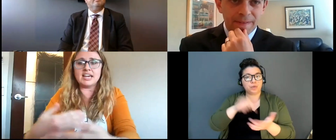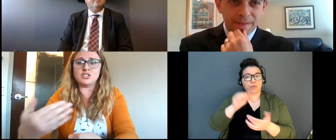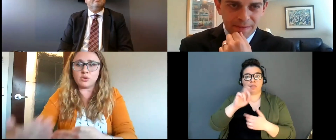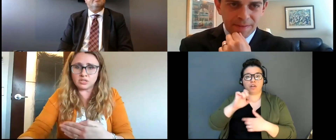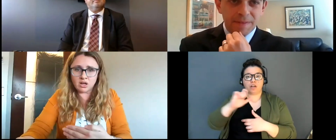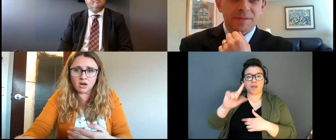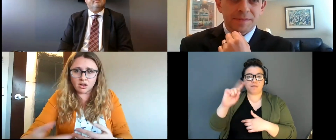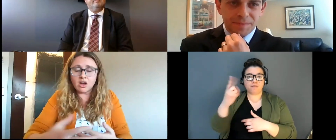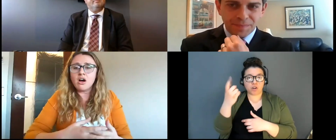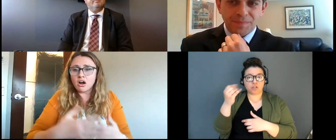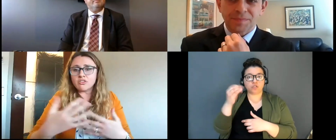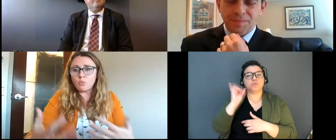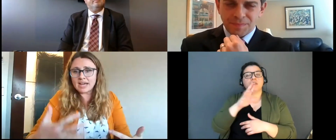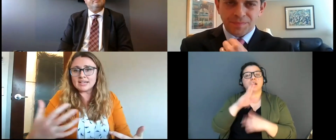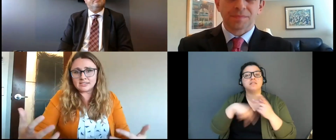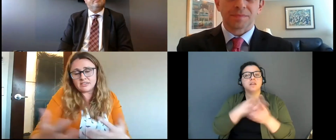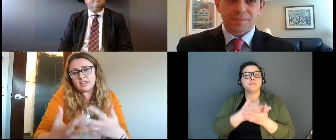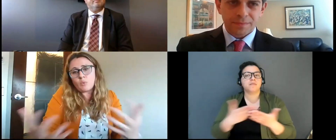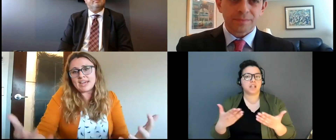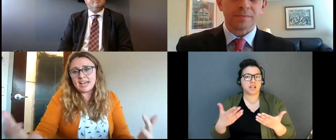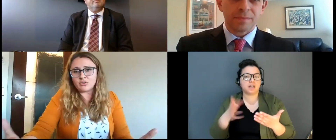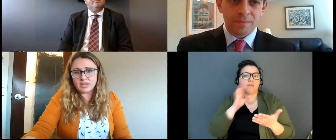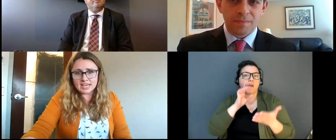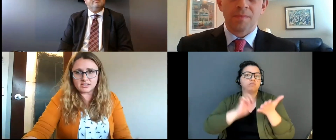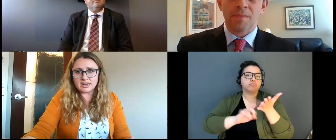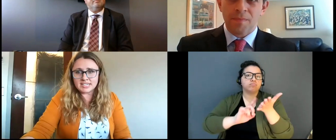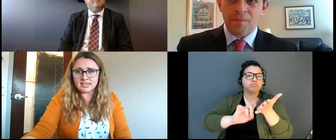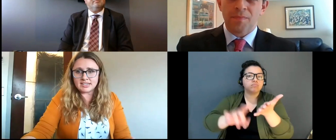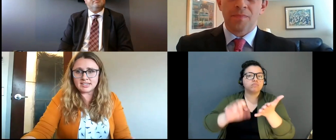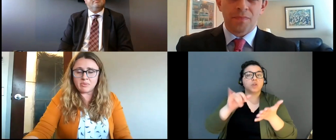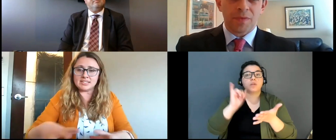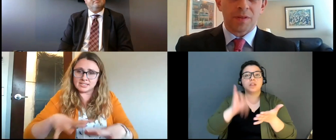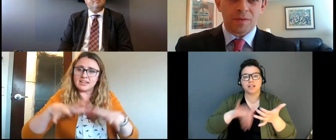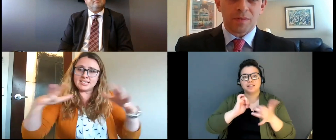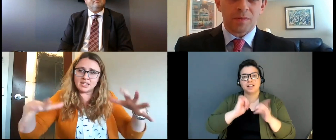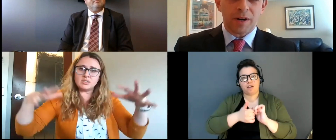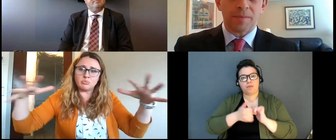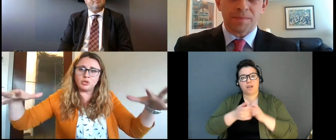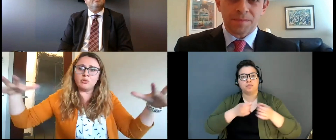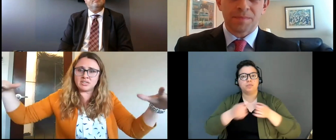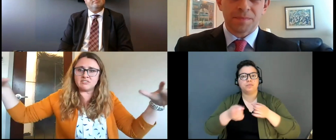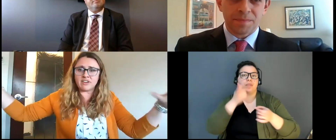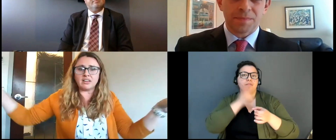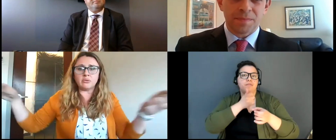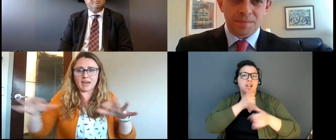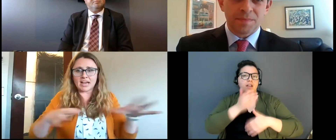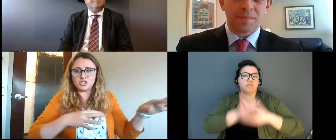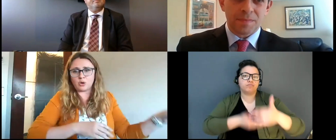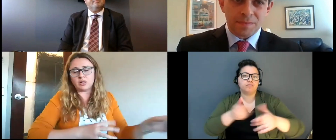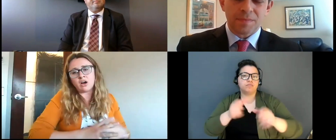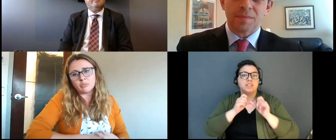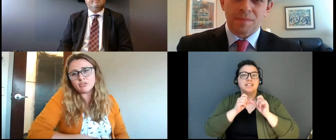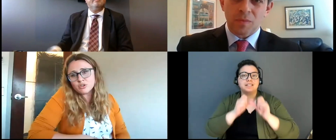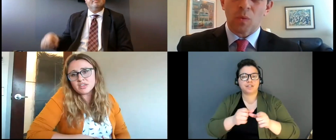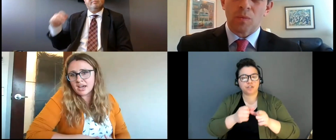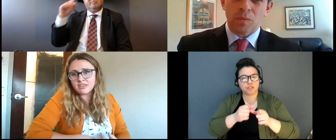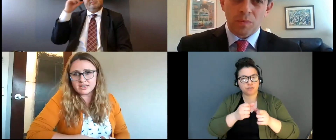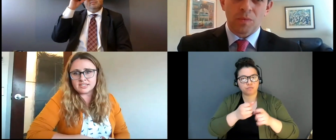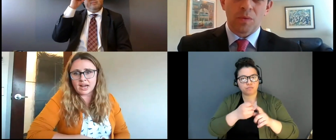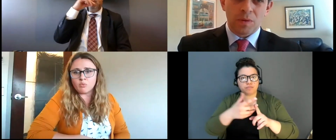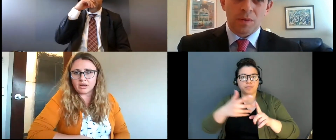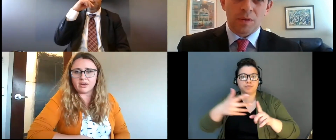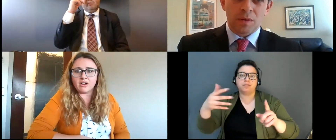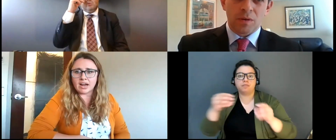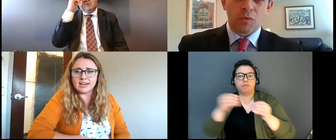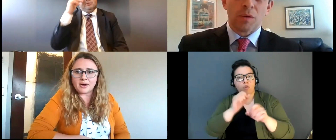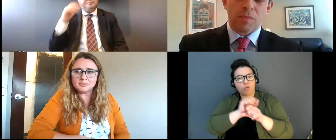as the case goes along, are the ways that we handle cases on a day-to-day basis. And they tend to bloom and develop as you go along. But those are the kind of